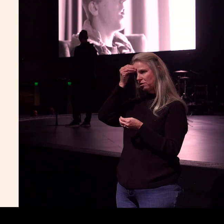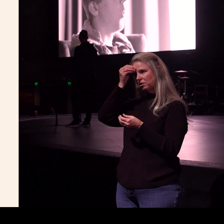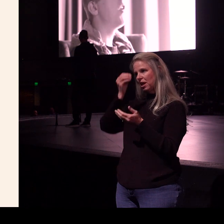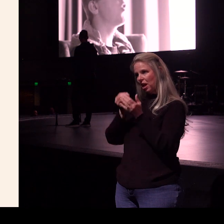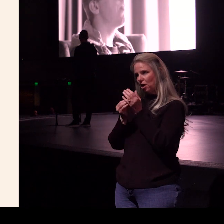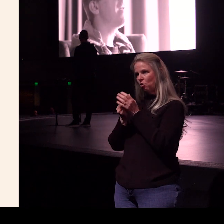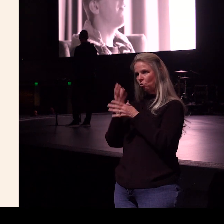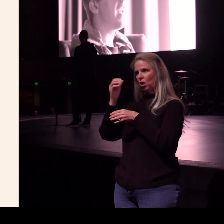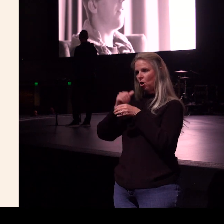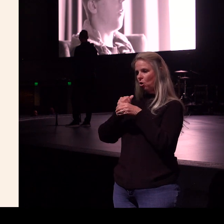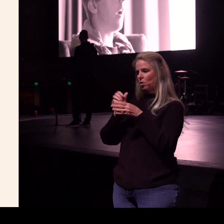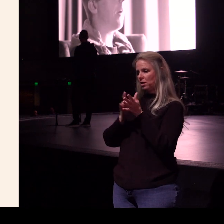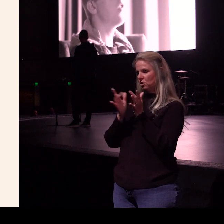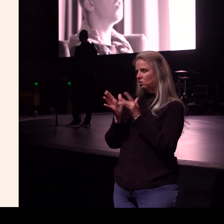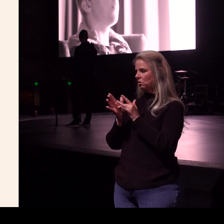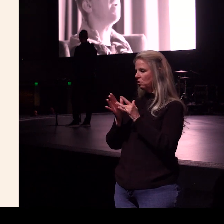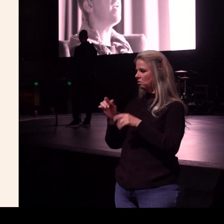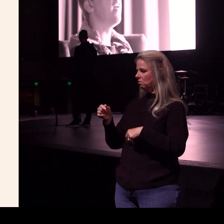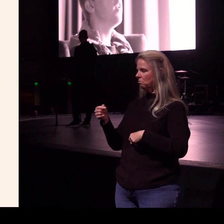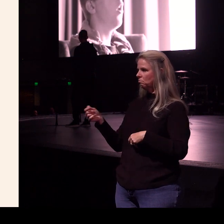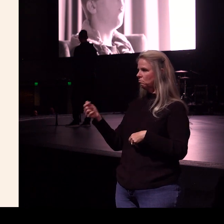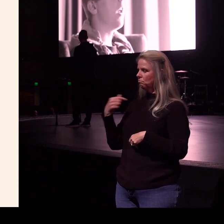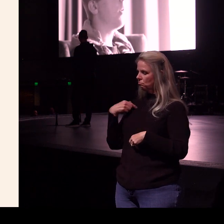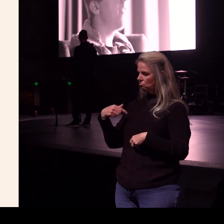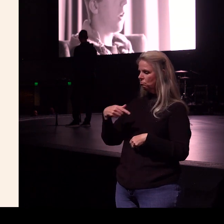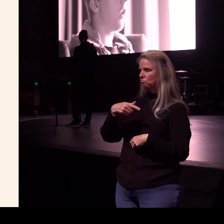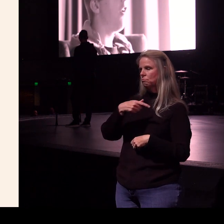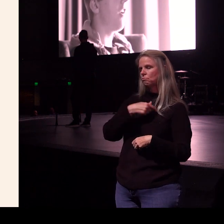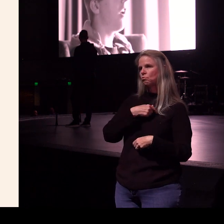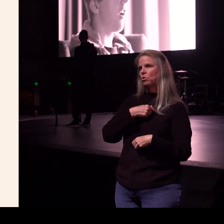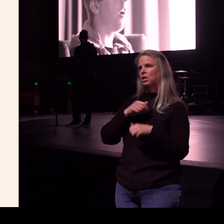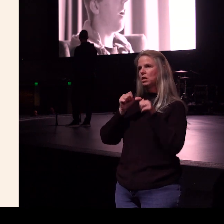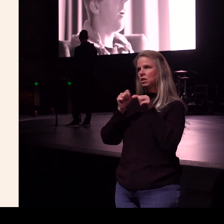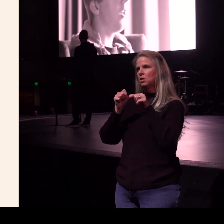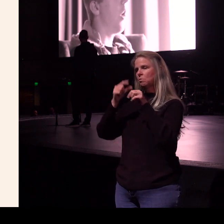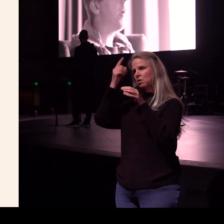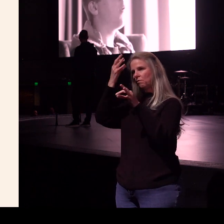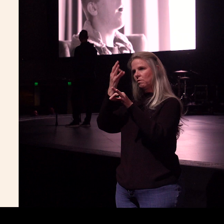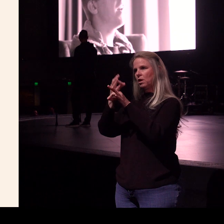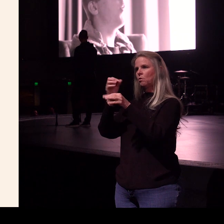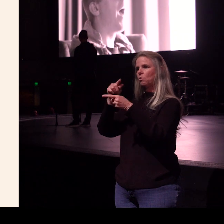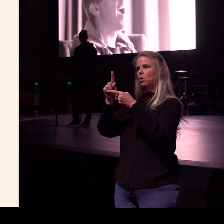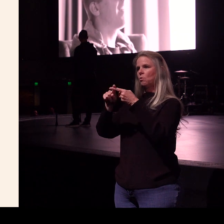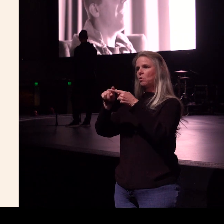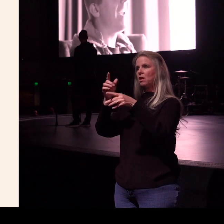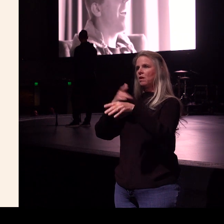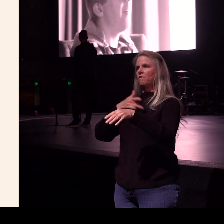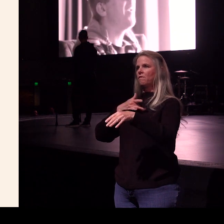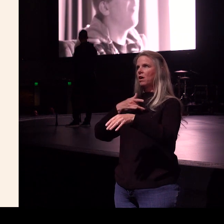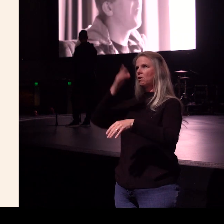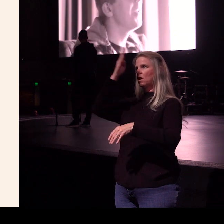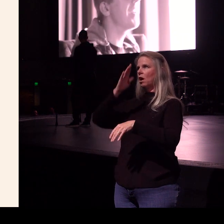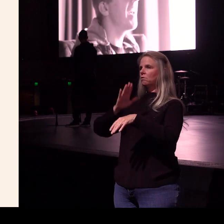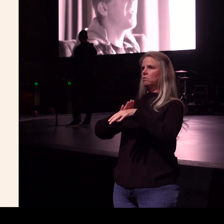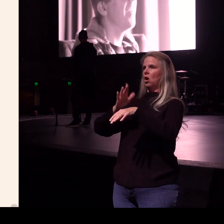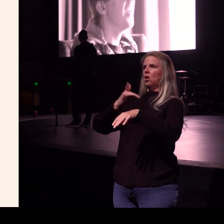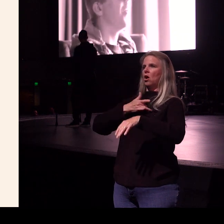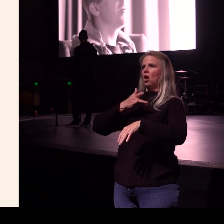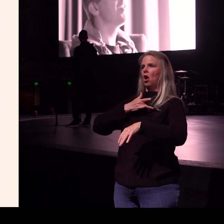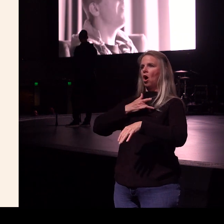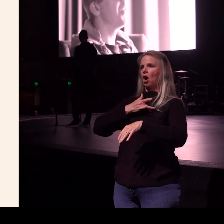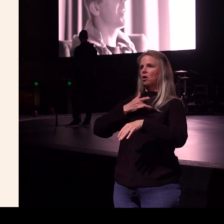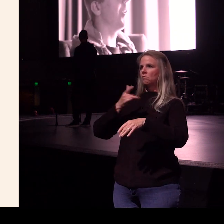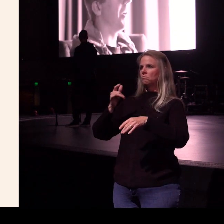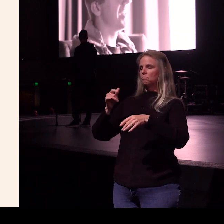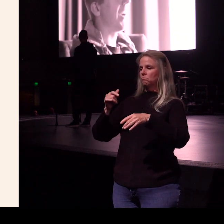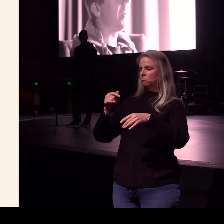is we just remained faithful and we were just obedient. When we felt a calling on our heart, we were ready to act. And I mean,